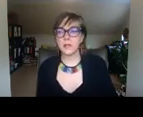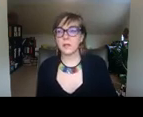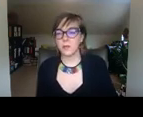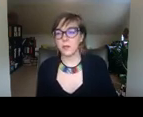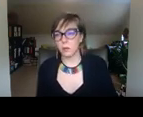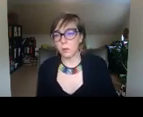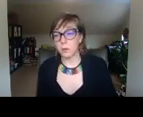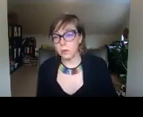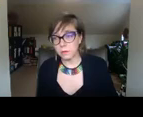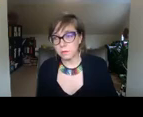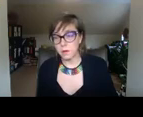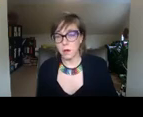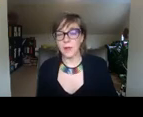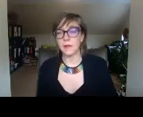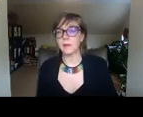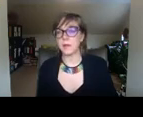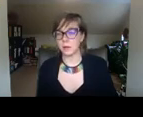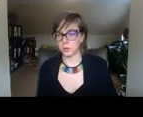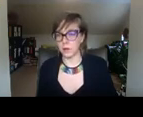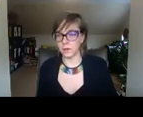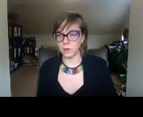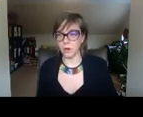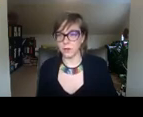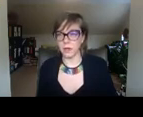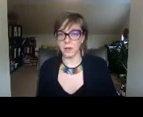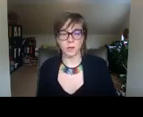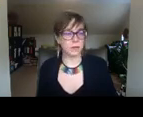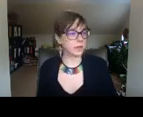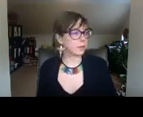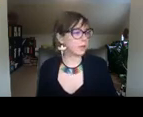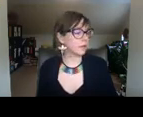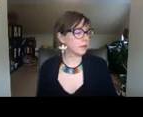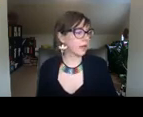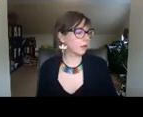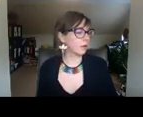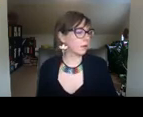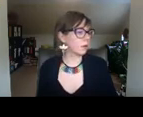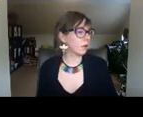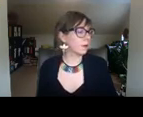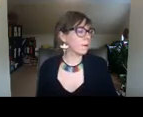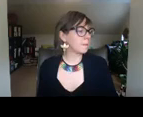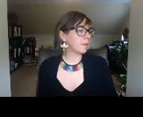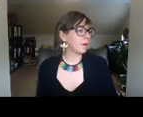be considered video remote. And then they also have the RSI, right? The simultaneous add-on.